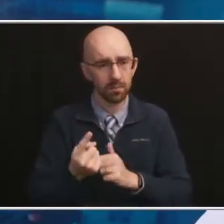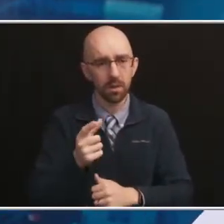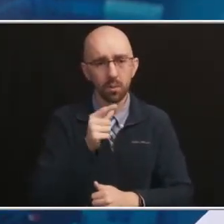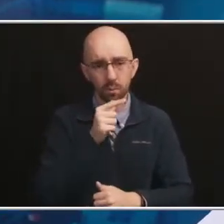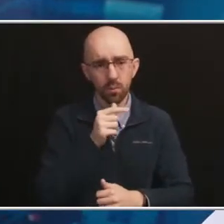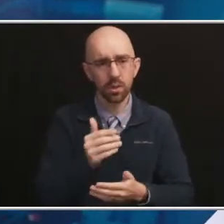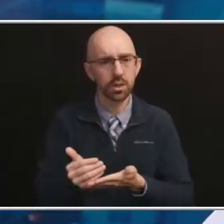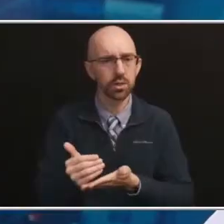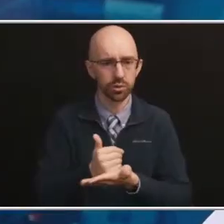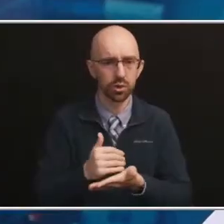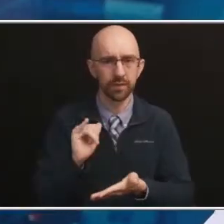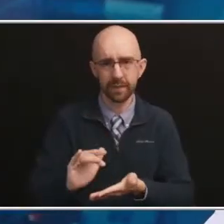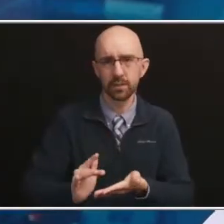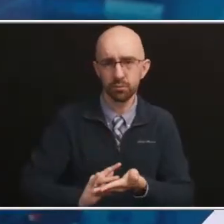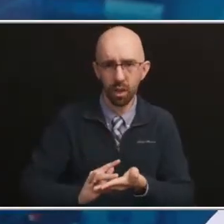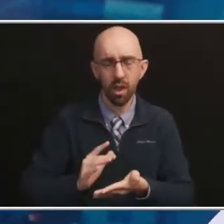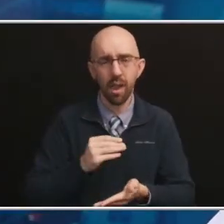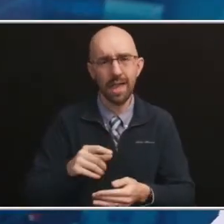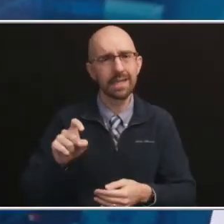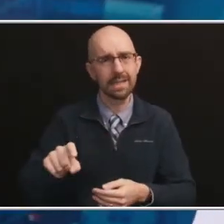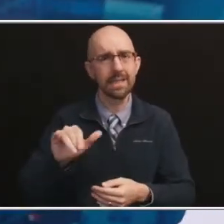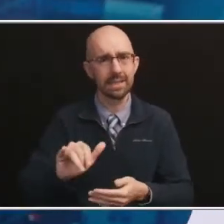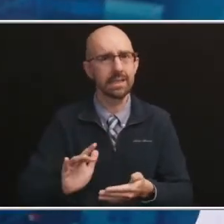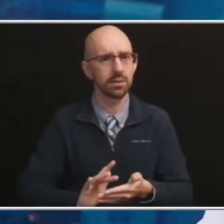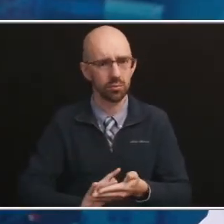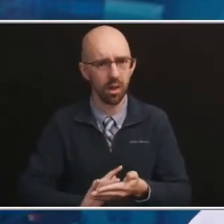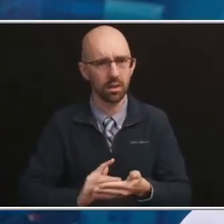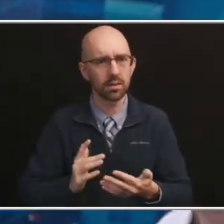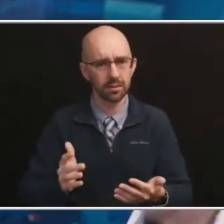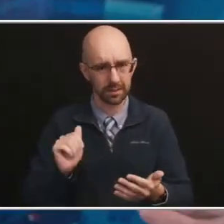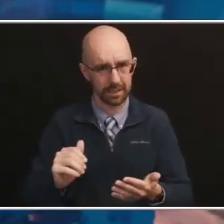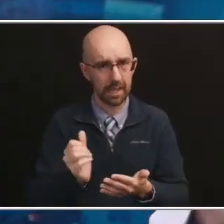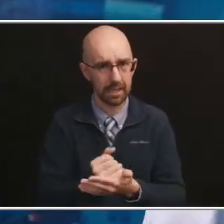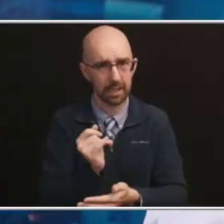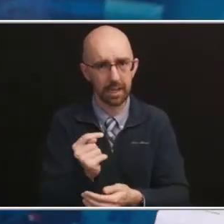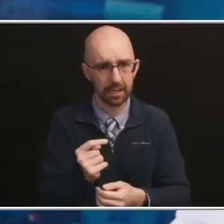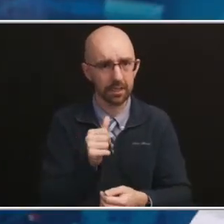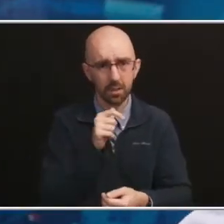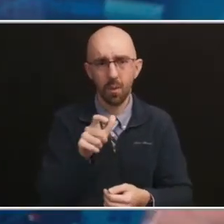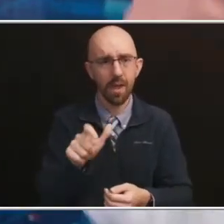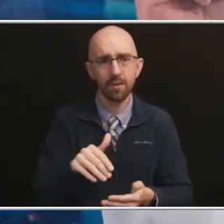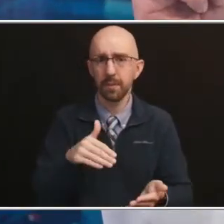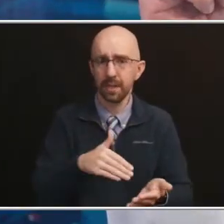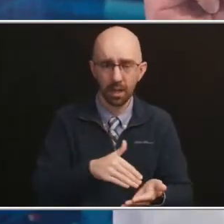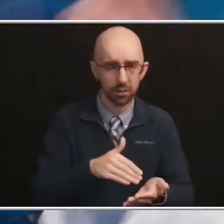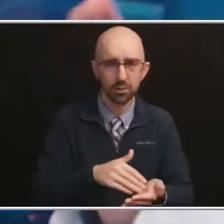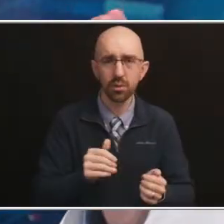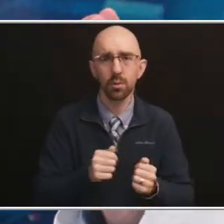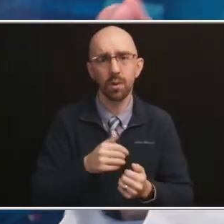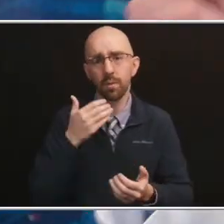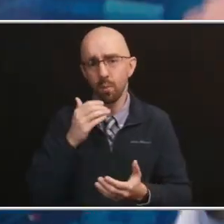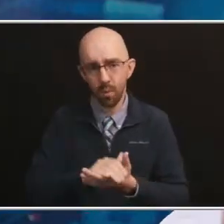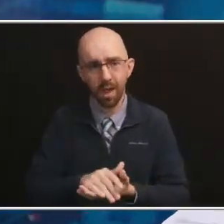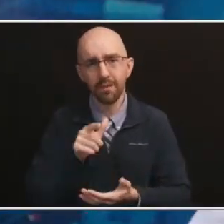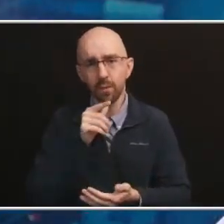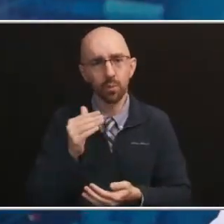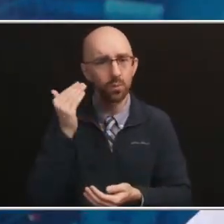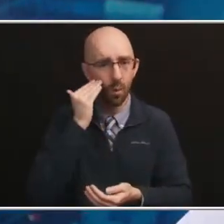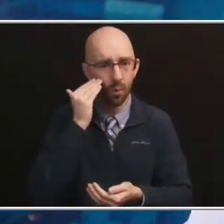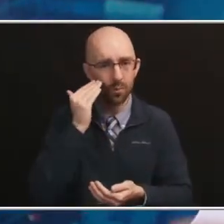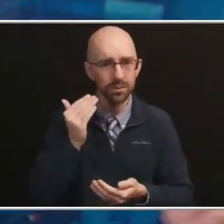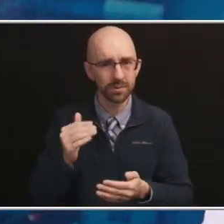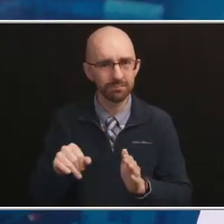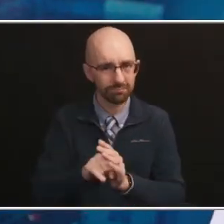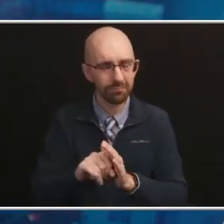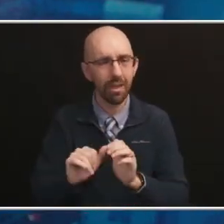this drug and needs this drug can get it. And they don't have to be a doctor with a wife who knows how to,